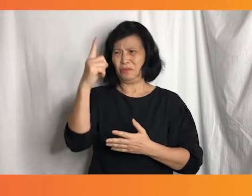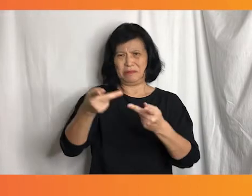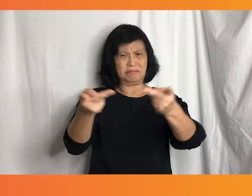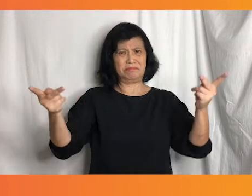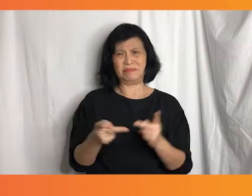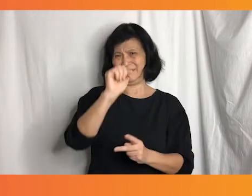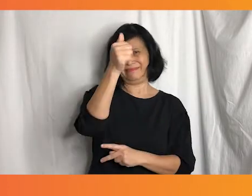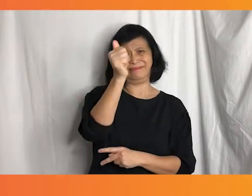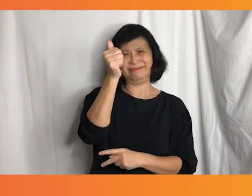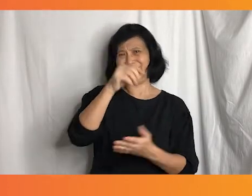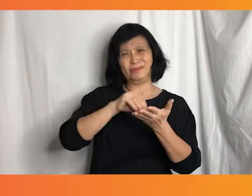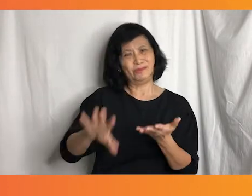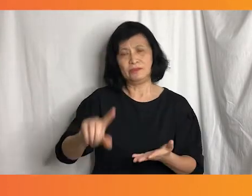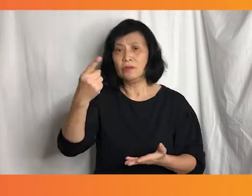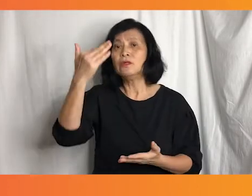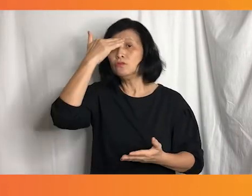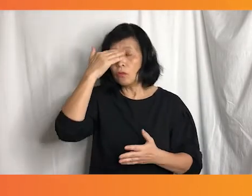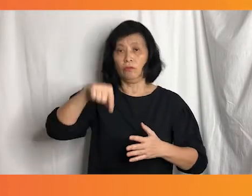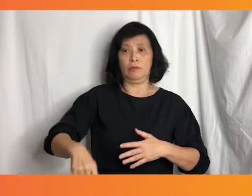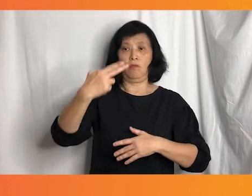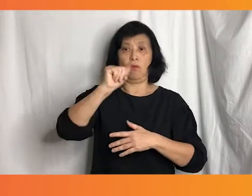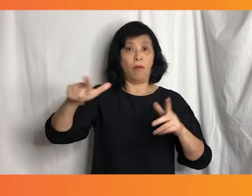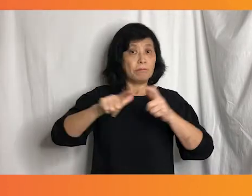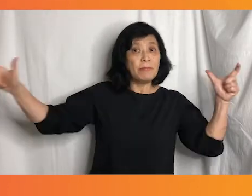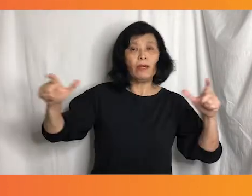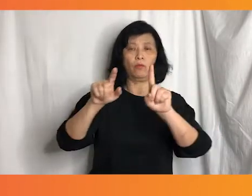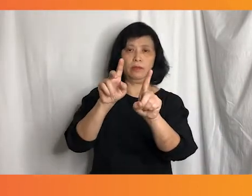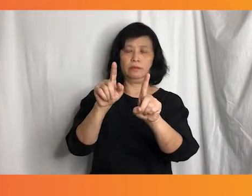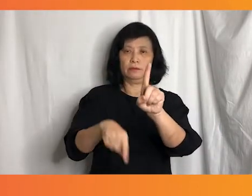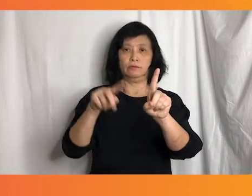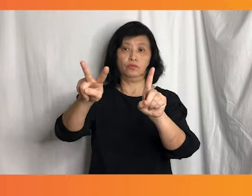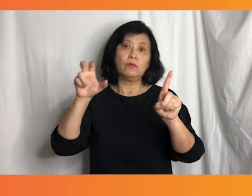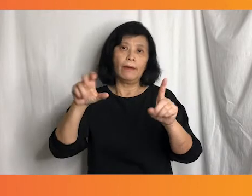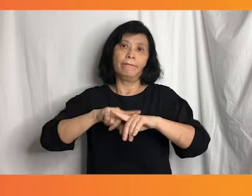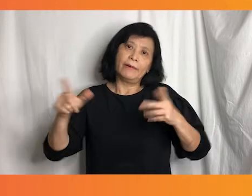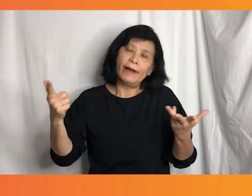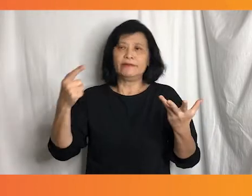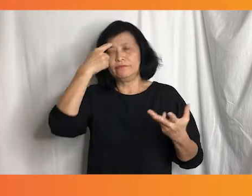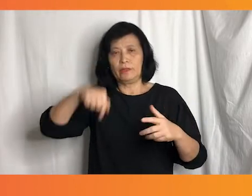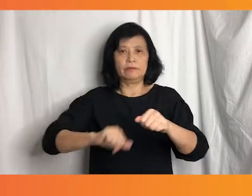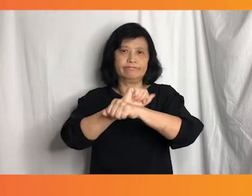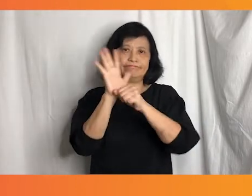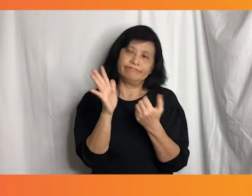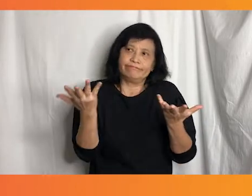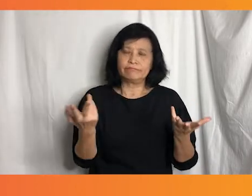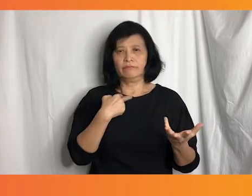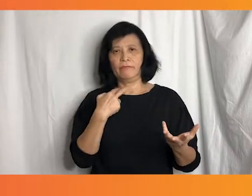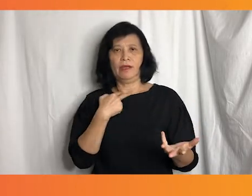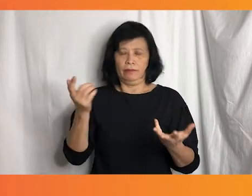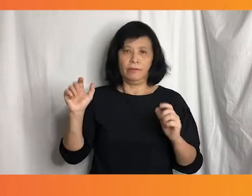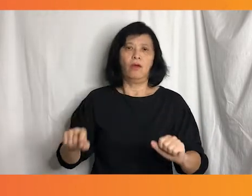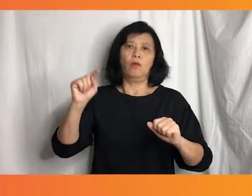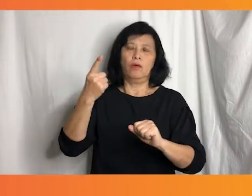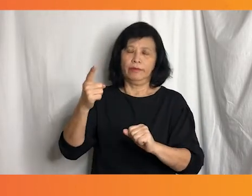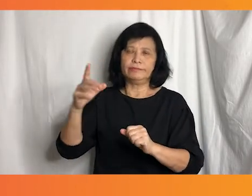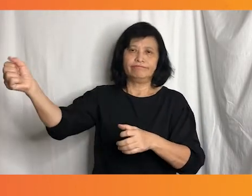the kind of restriction. Even though the whole hall can take 1,200, we can only accommodate 10 students. Okay, so what